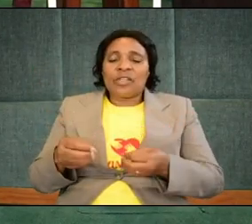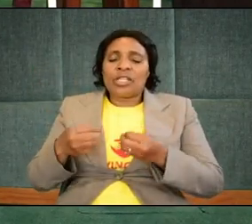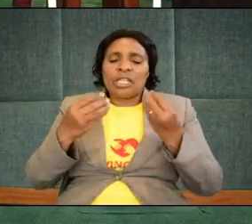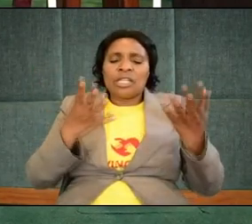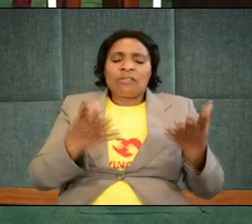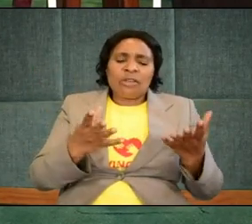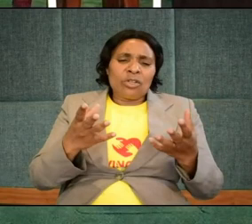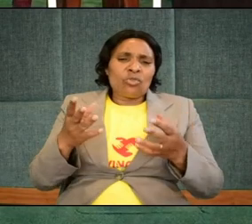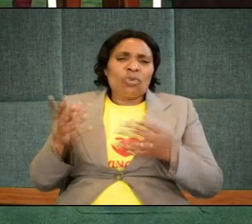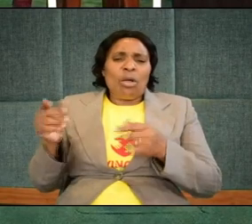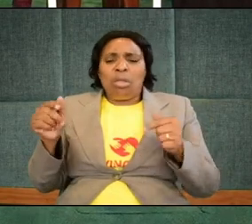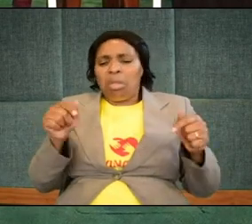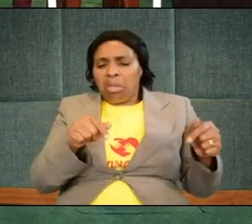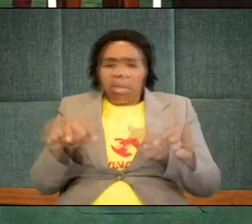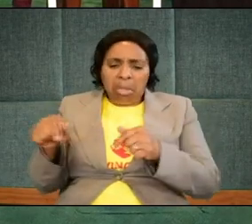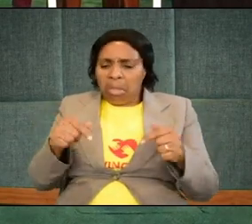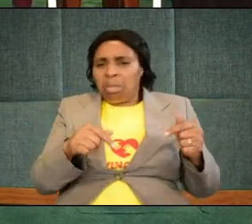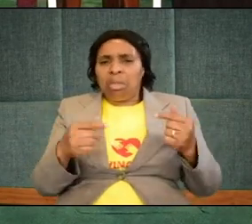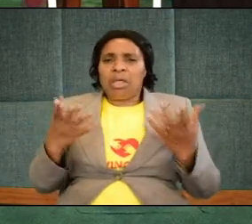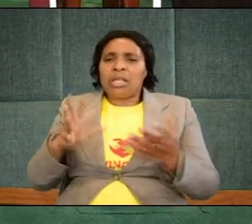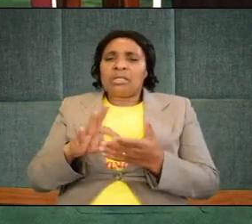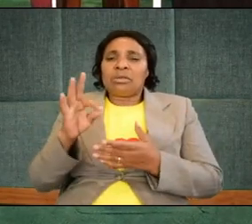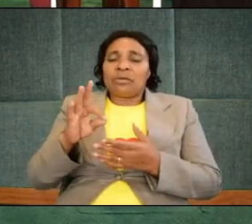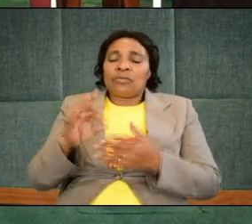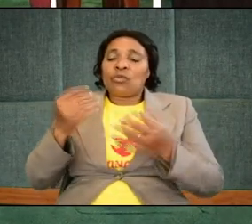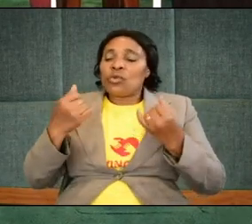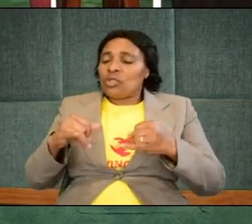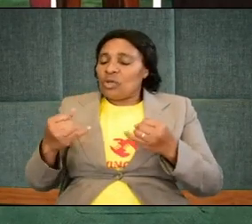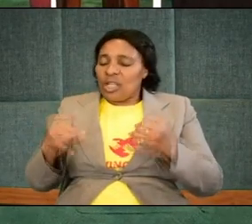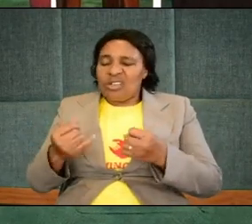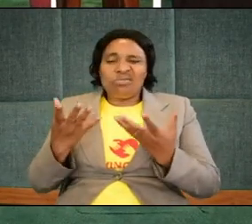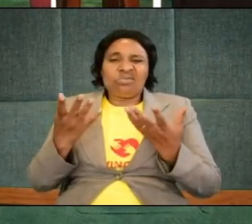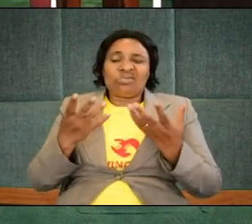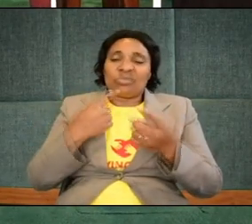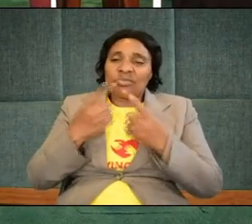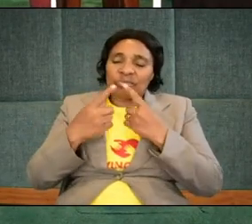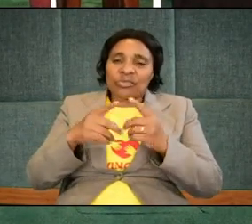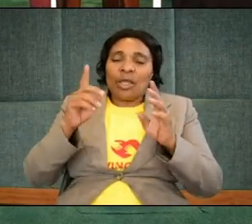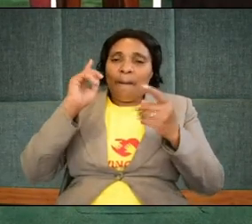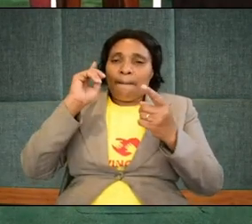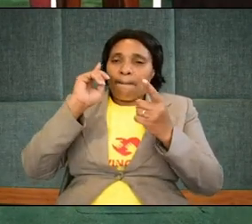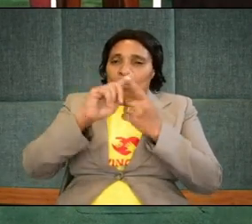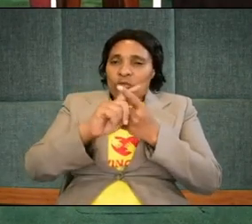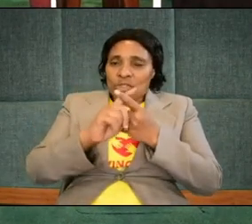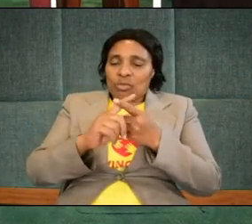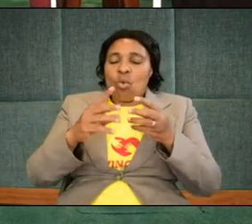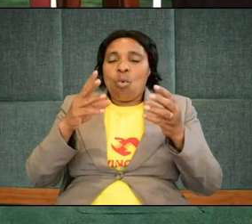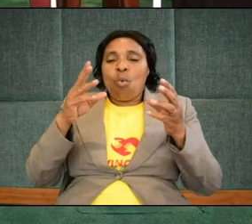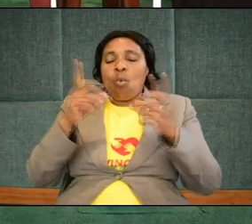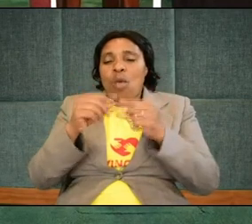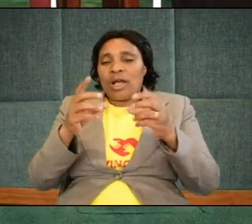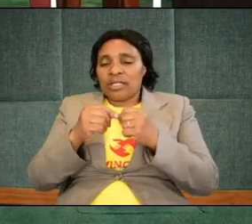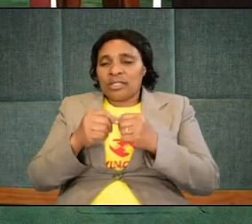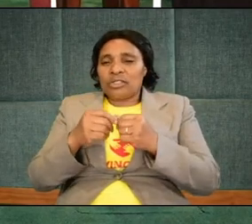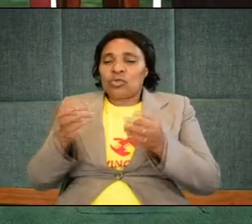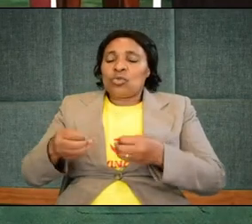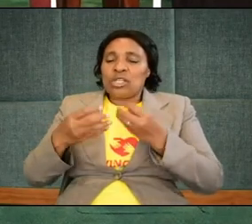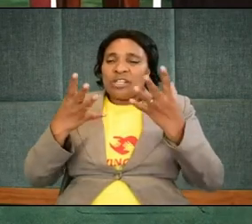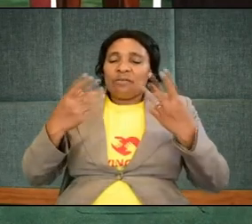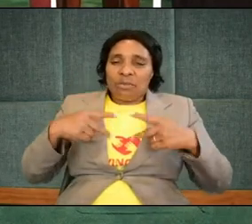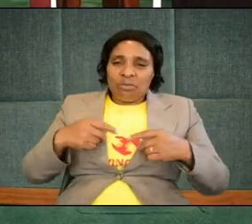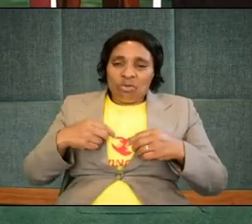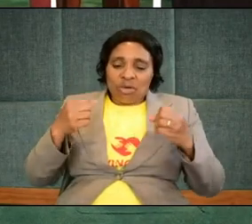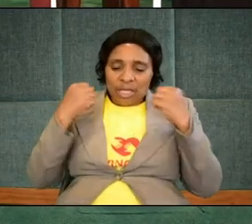spirit. Do we try sometimes to speak positive words and energize other people? Or